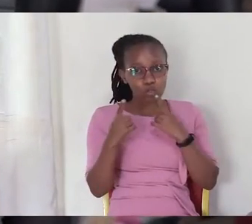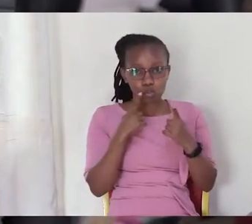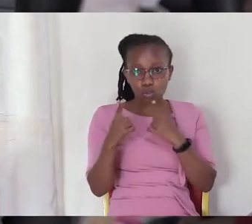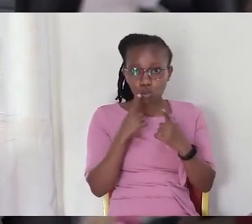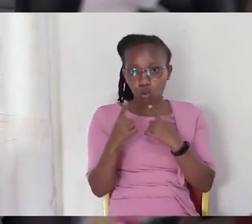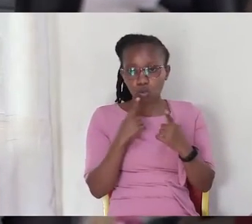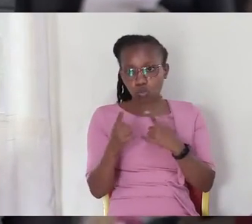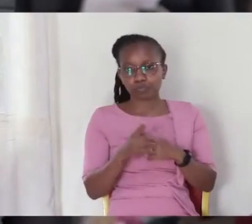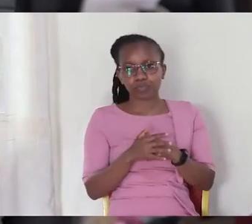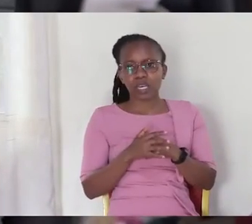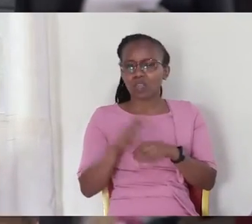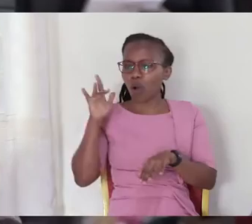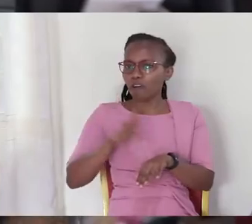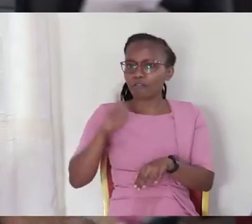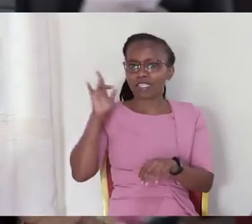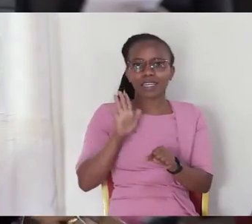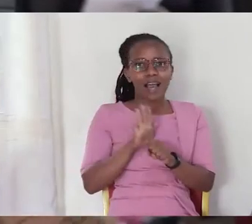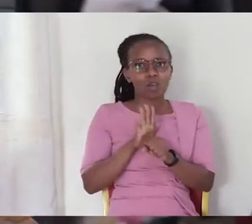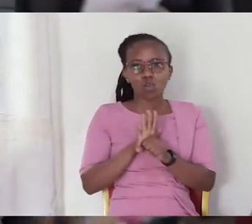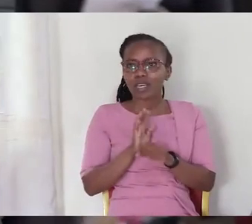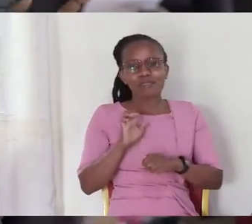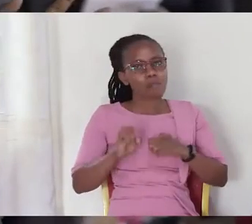so much mess emotionally,